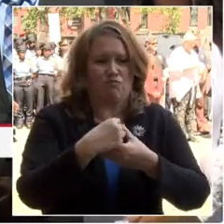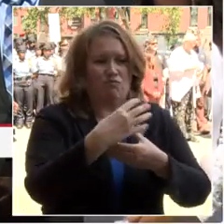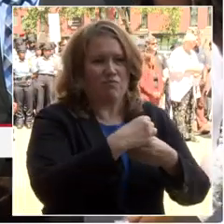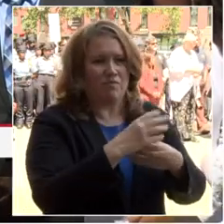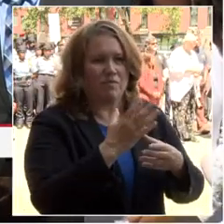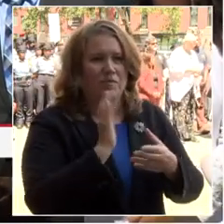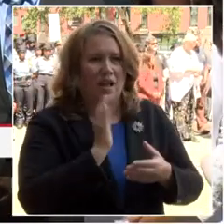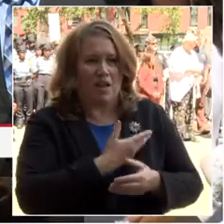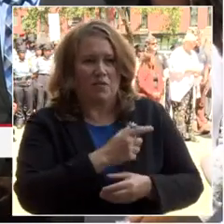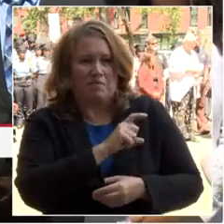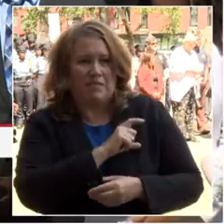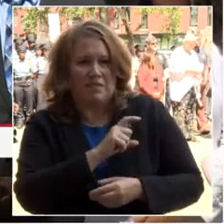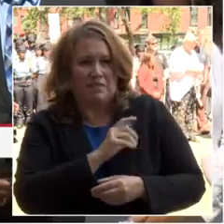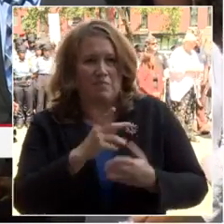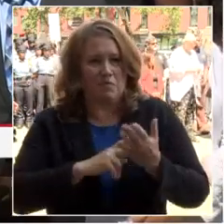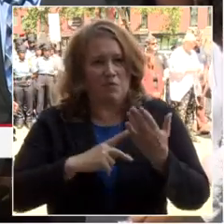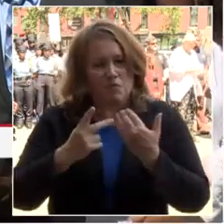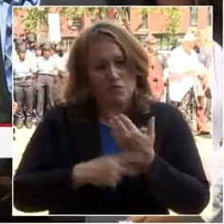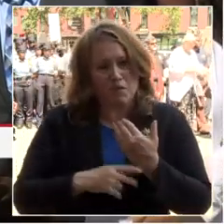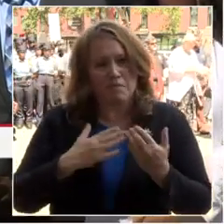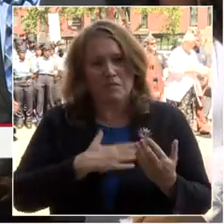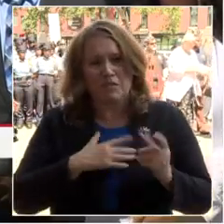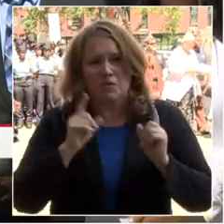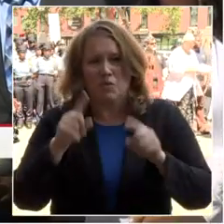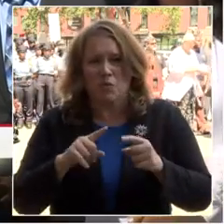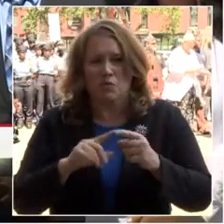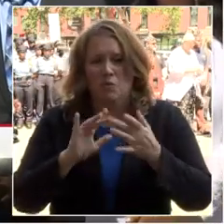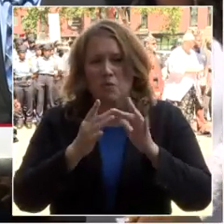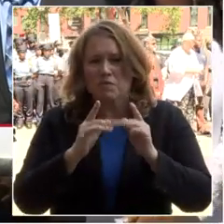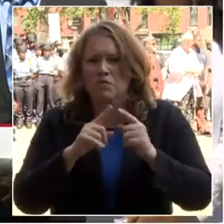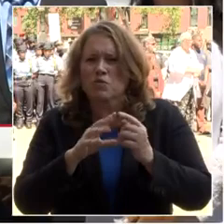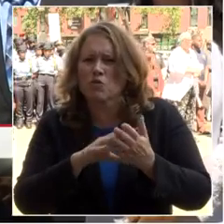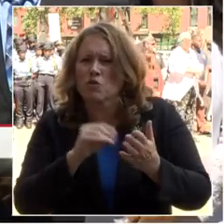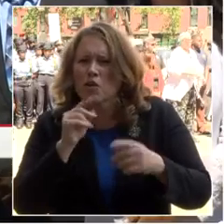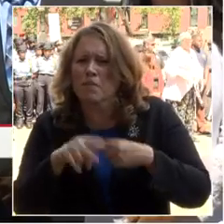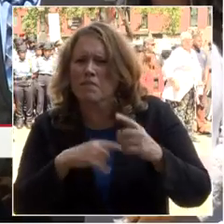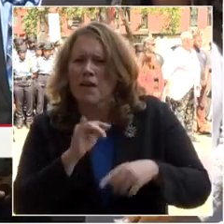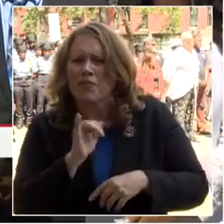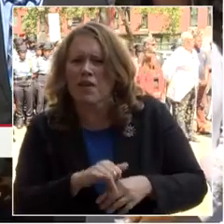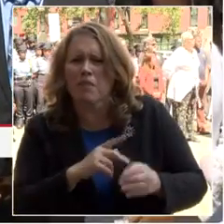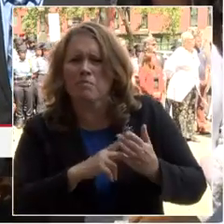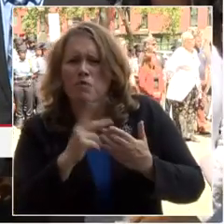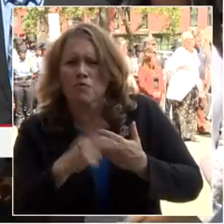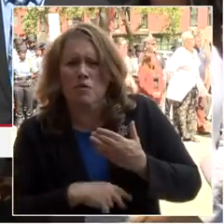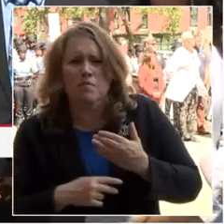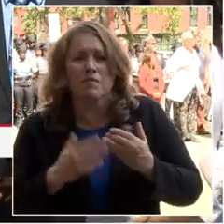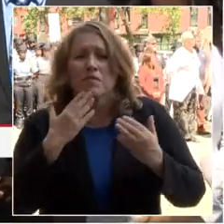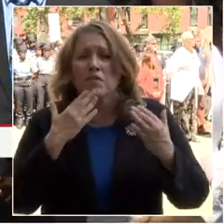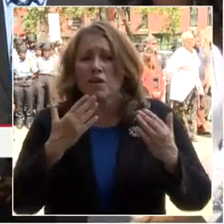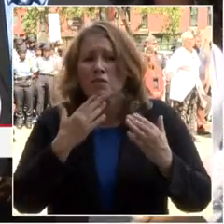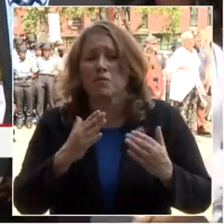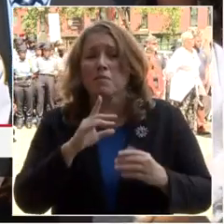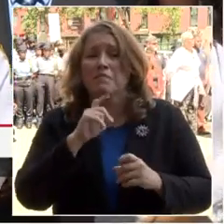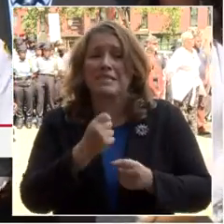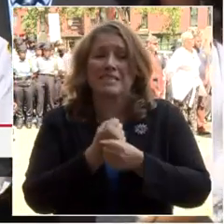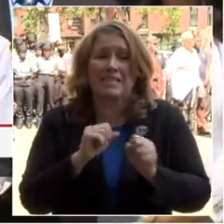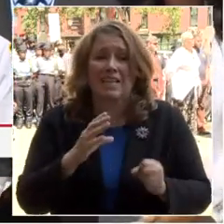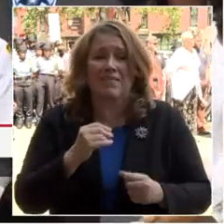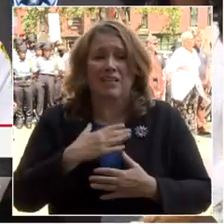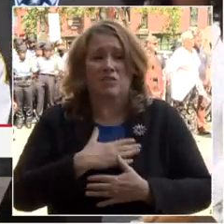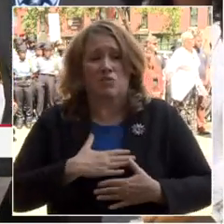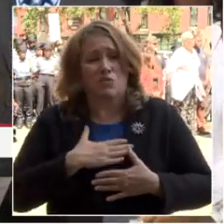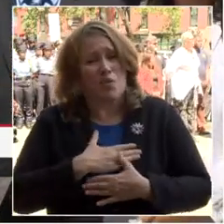our social media channels and to our website to learn more about the police cadet program. Thank you and be safe. Enjoy the July 4th holiday,